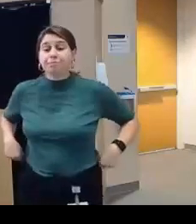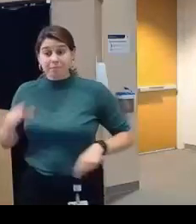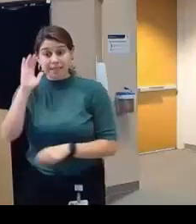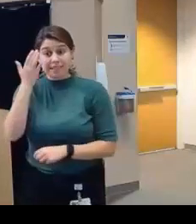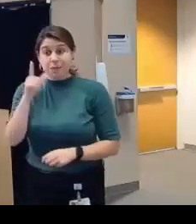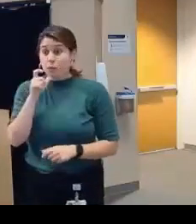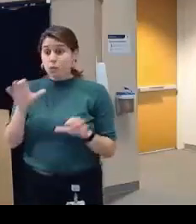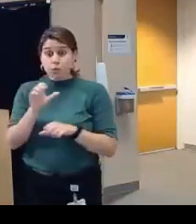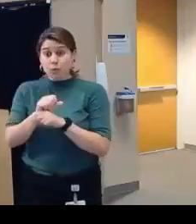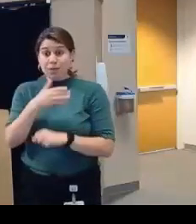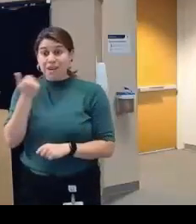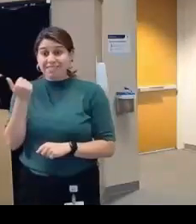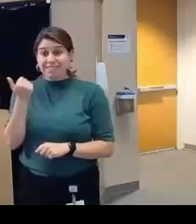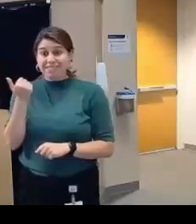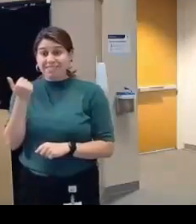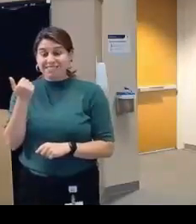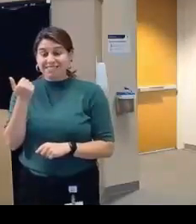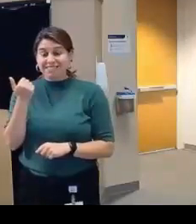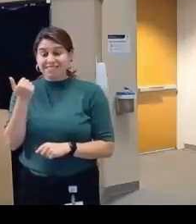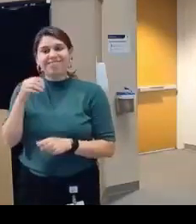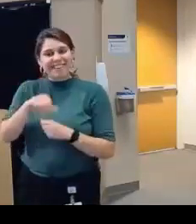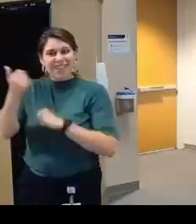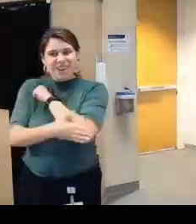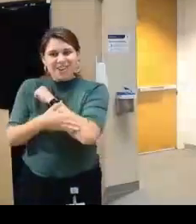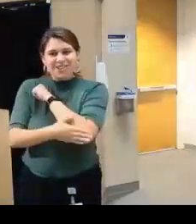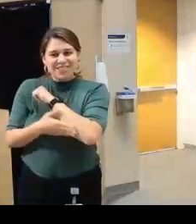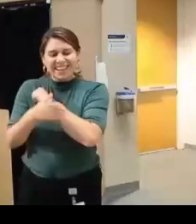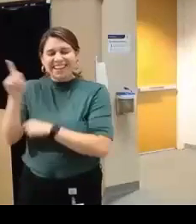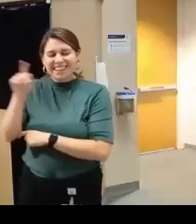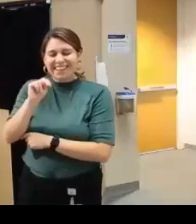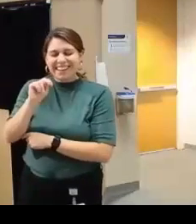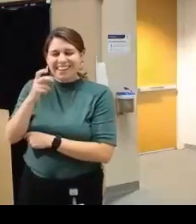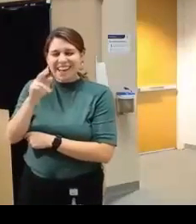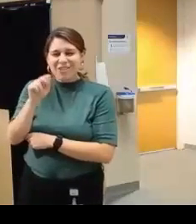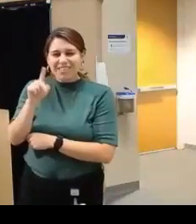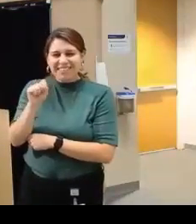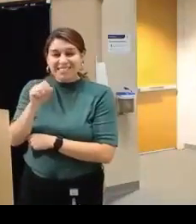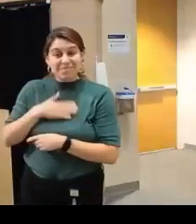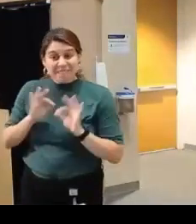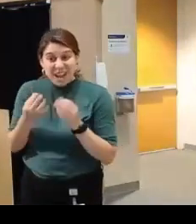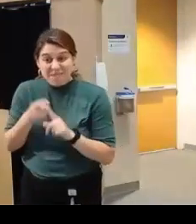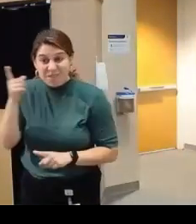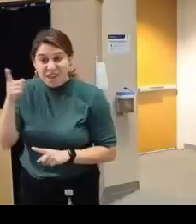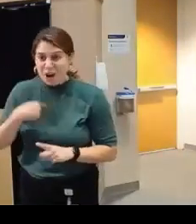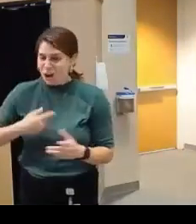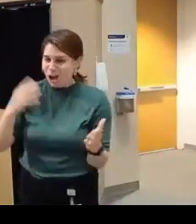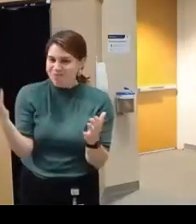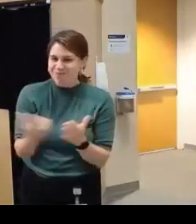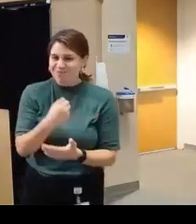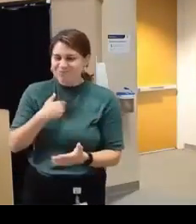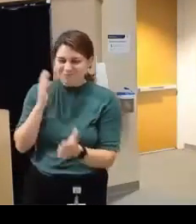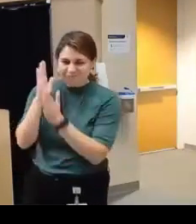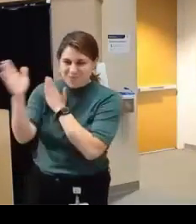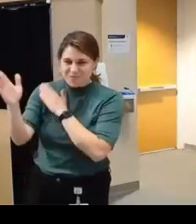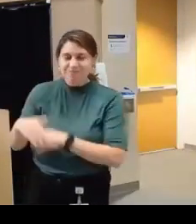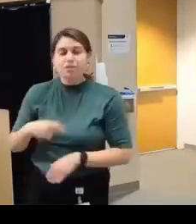work the best happen to be in the country that my family's from, which is the Netherlands. So why don't I get to go there? So I wrote a whole thing, and